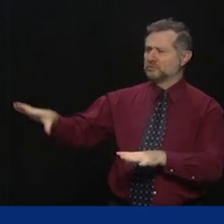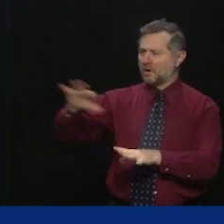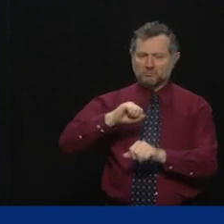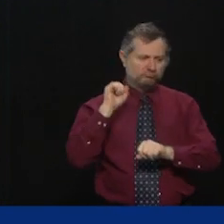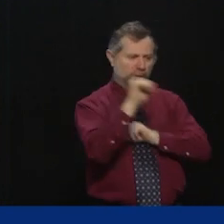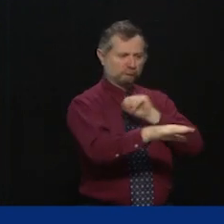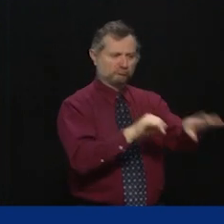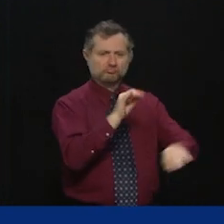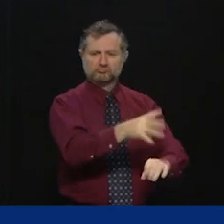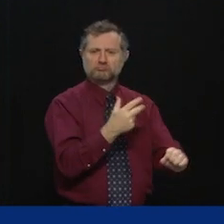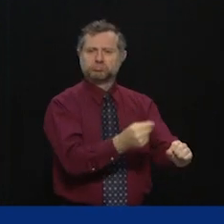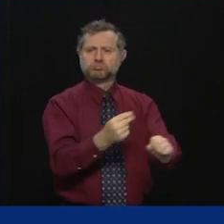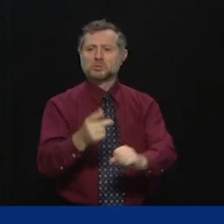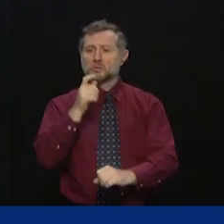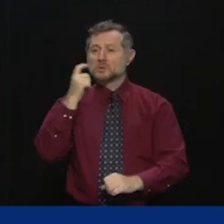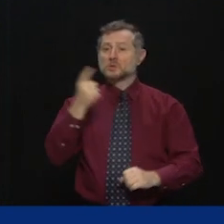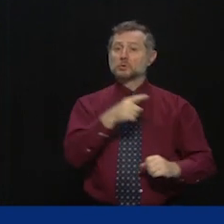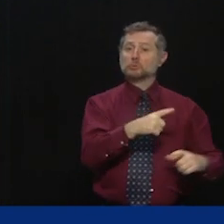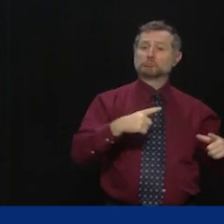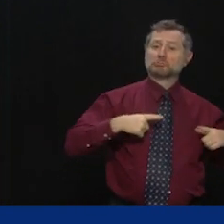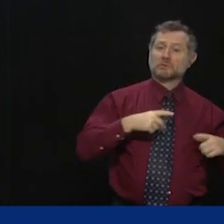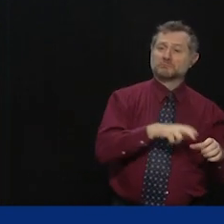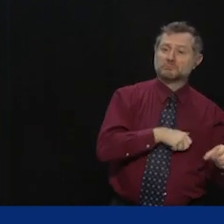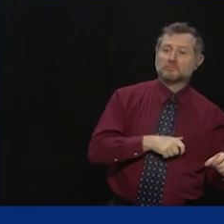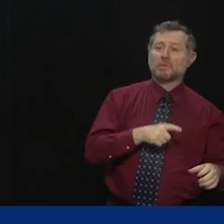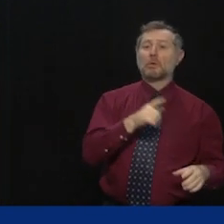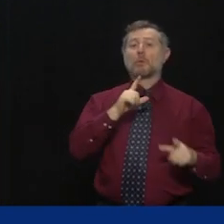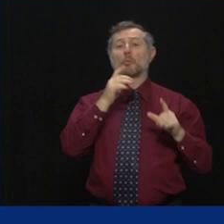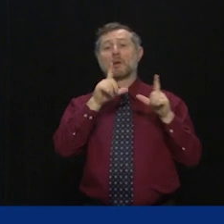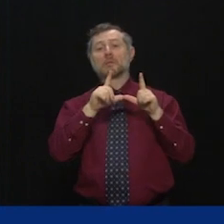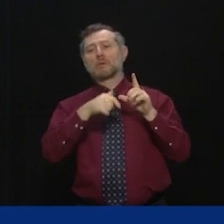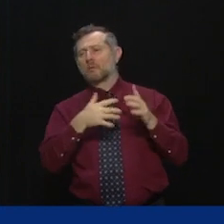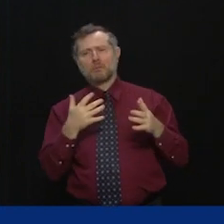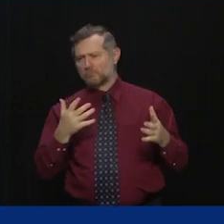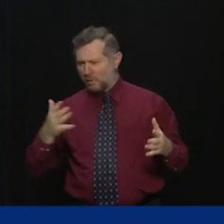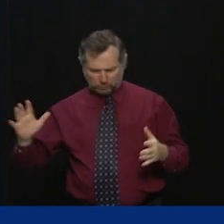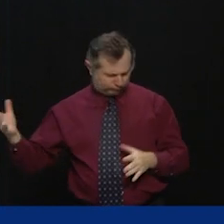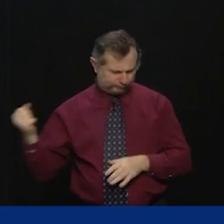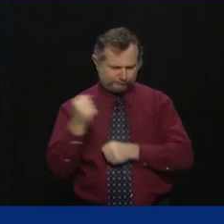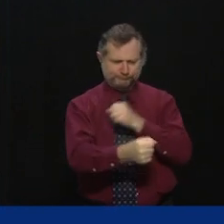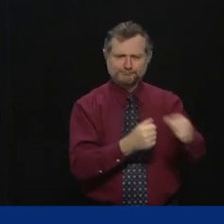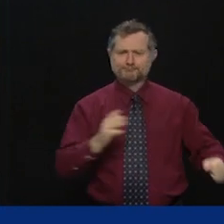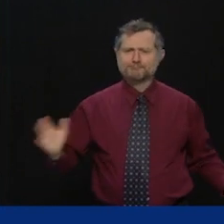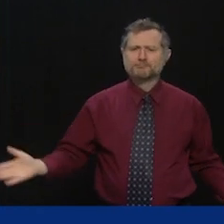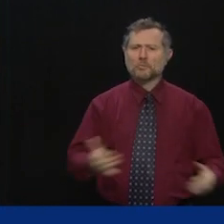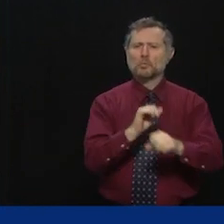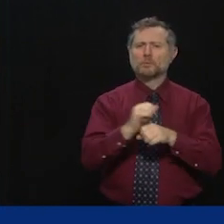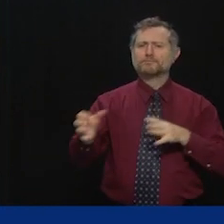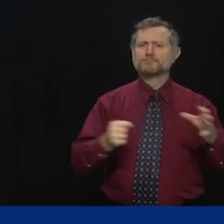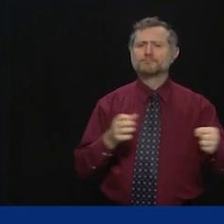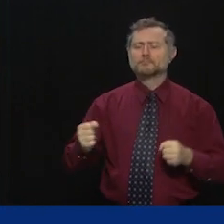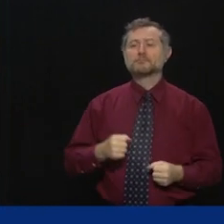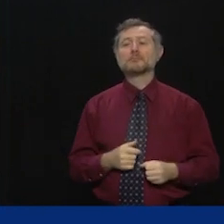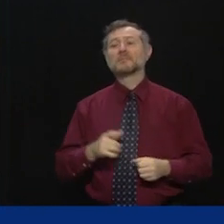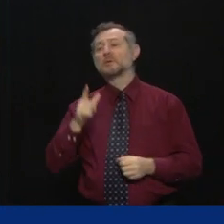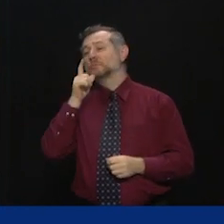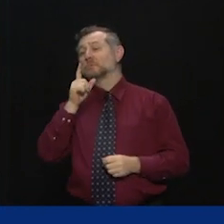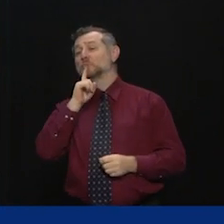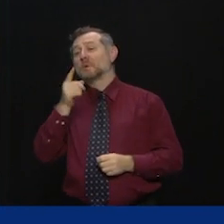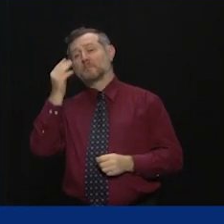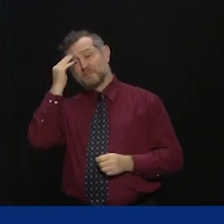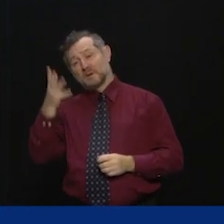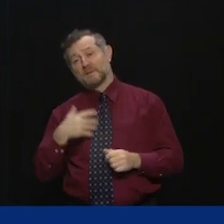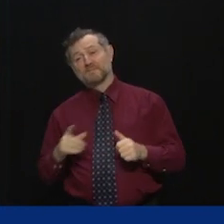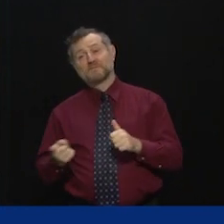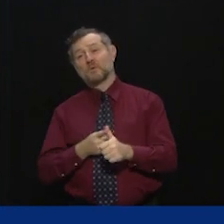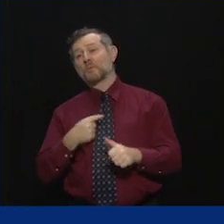retired who may have had a license lapse, bring in people from elsewhere. That is not my first position, though, my friends. My desire is